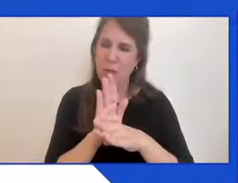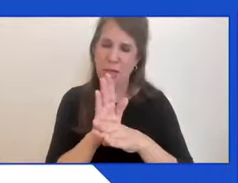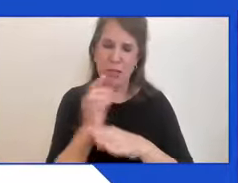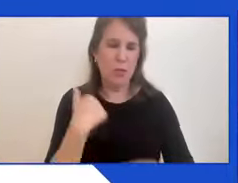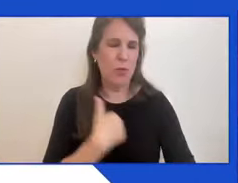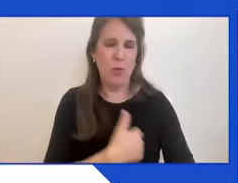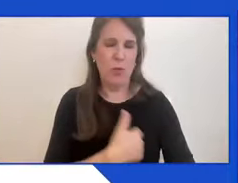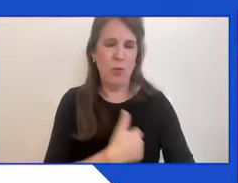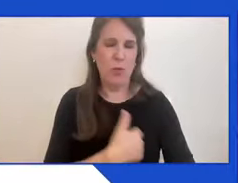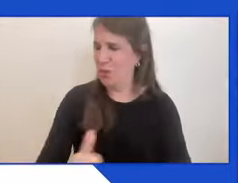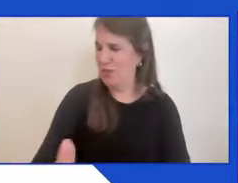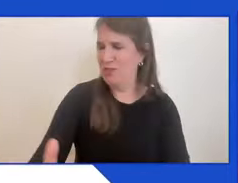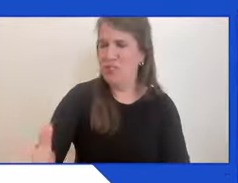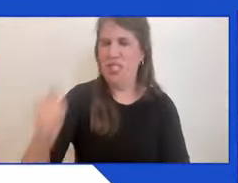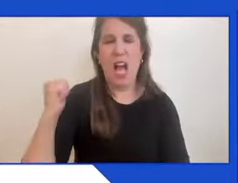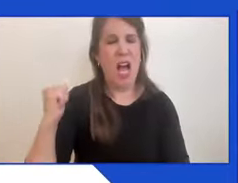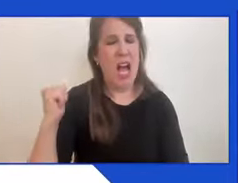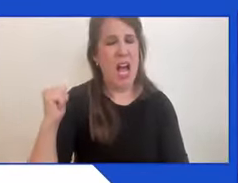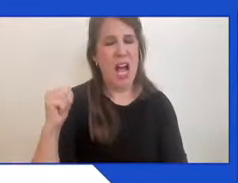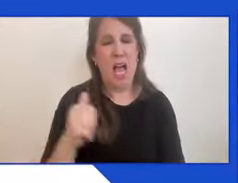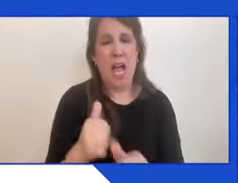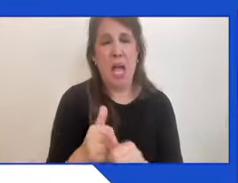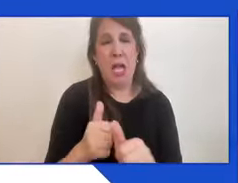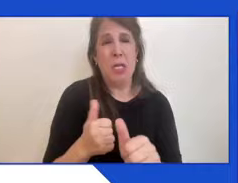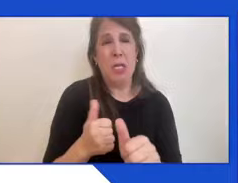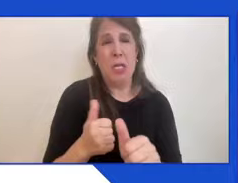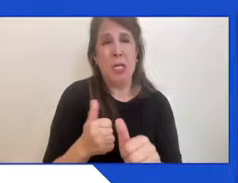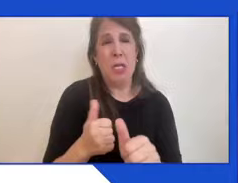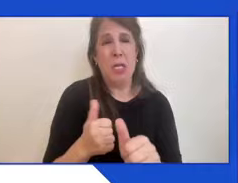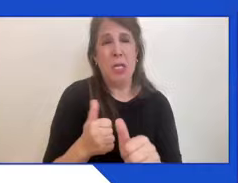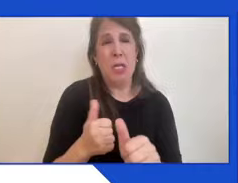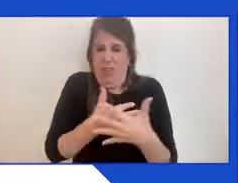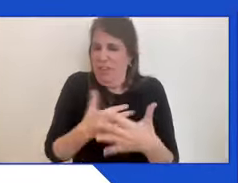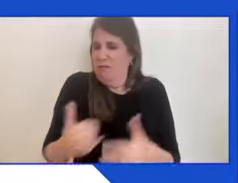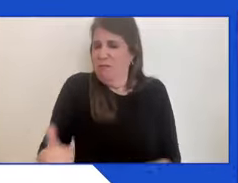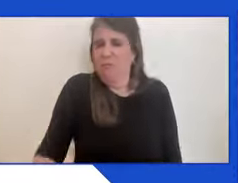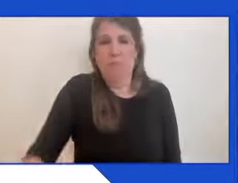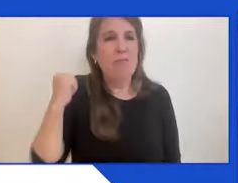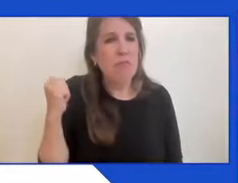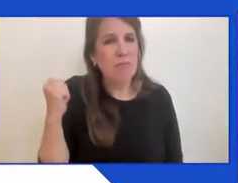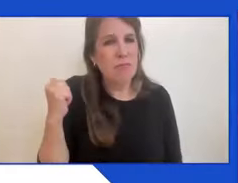not shrink back and shudder in fear.